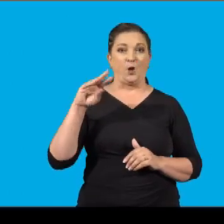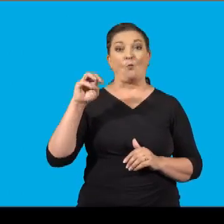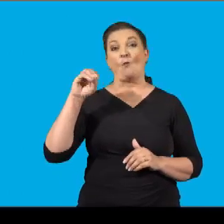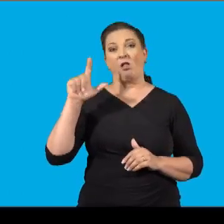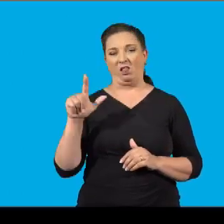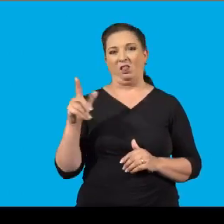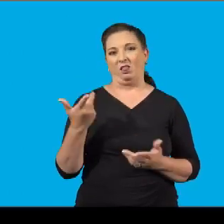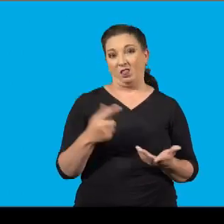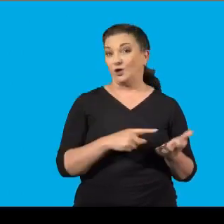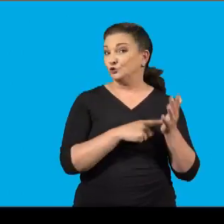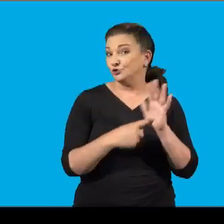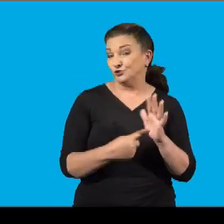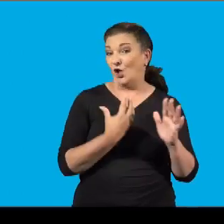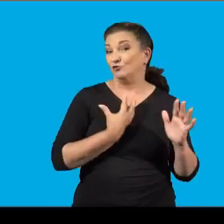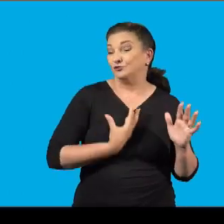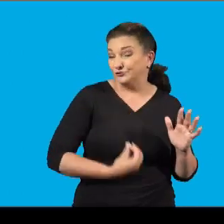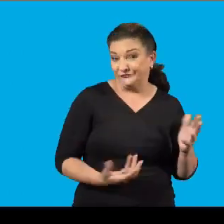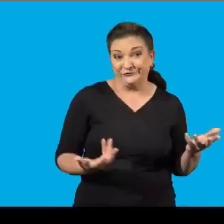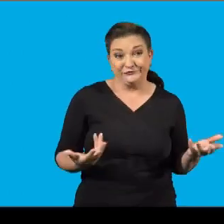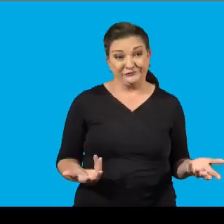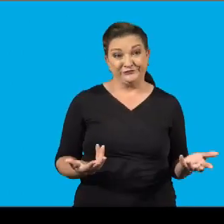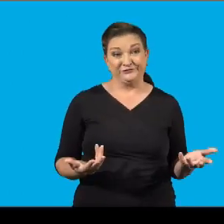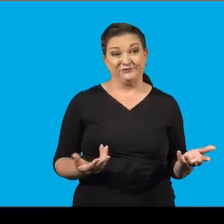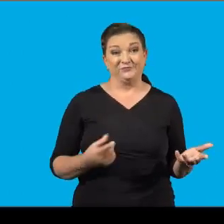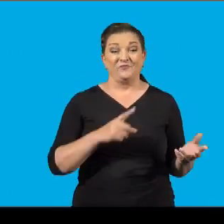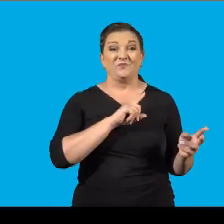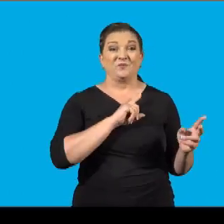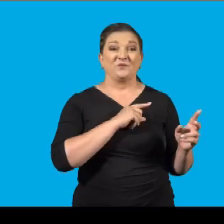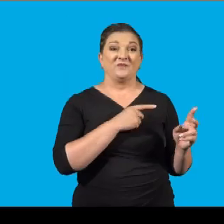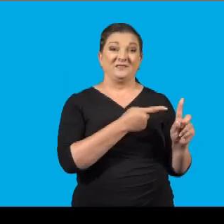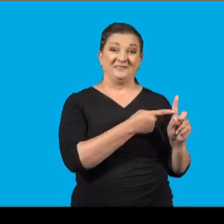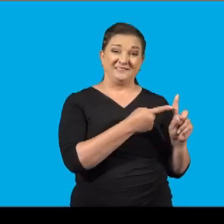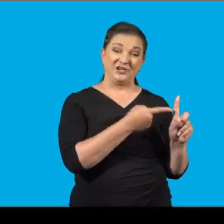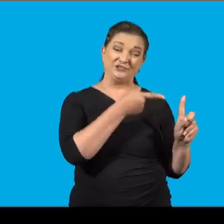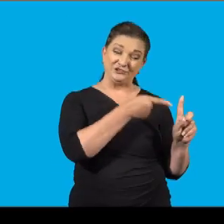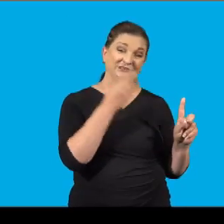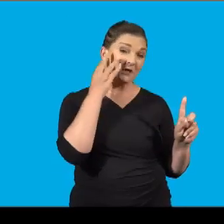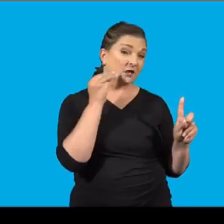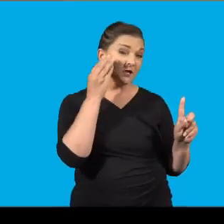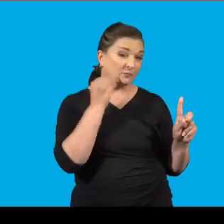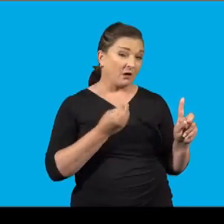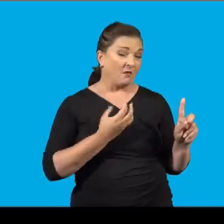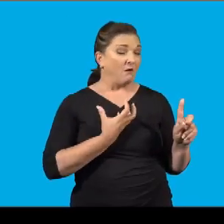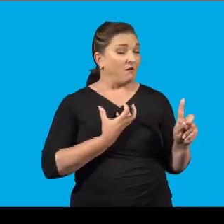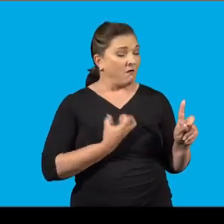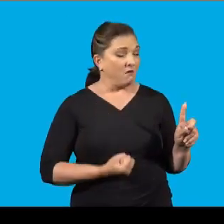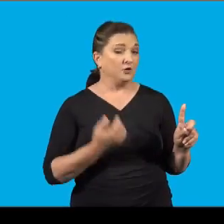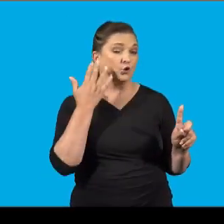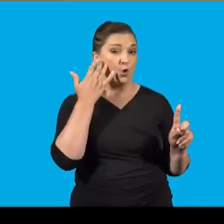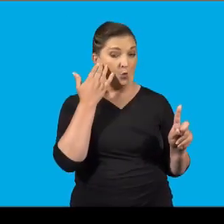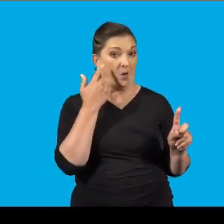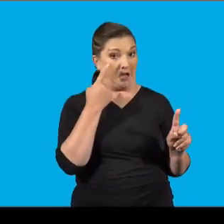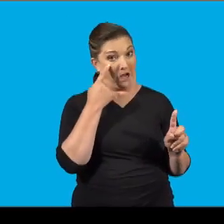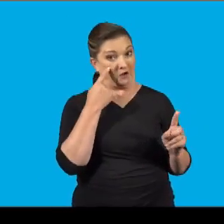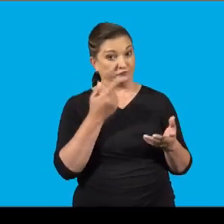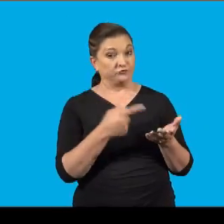possible response, to show grief or heartache that Hawa Timol endured while giving evidence. Remember,